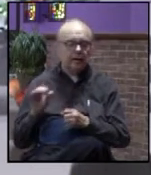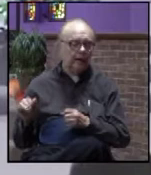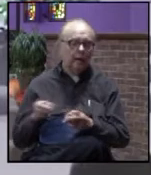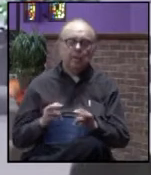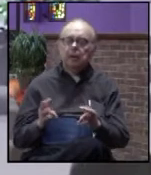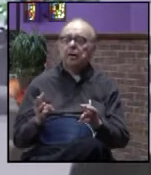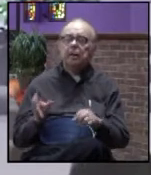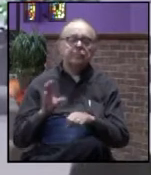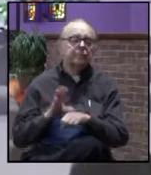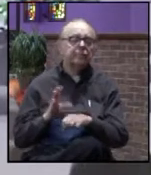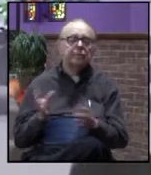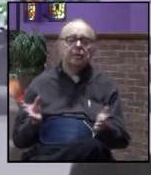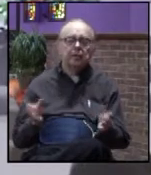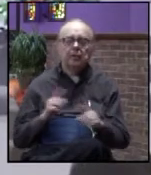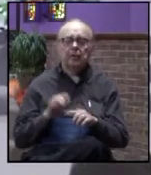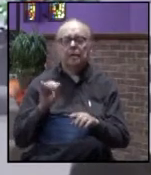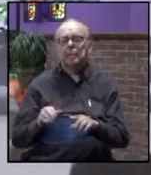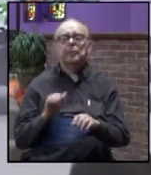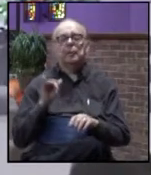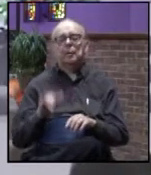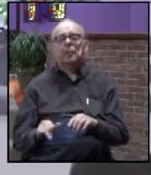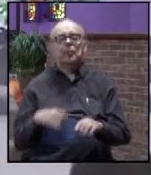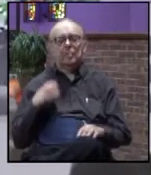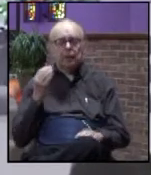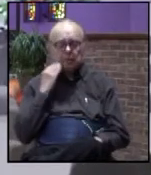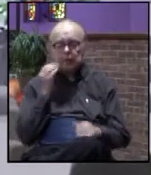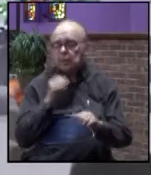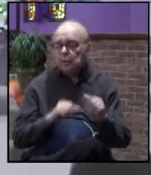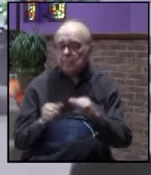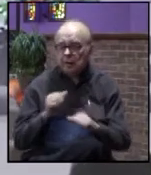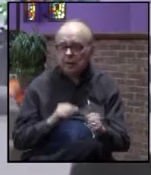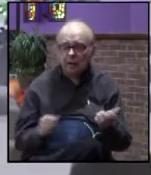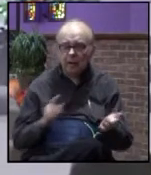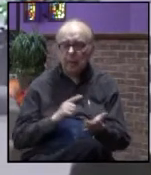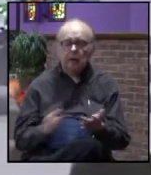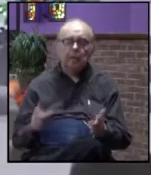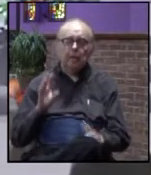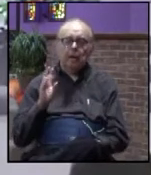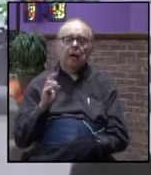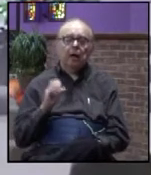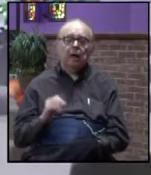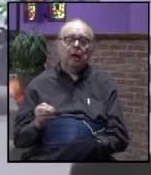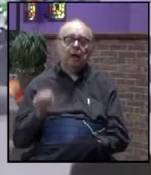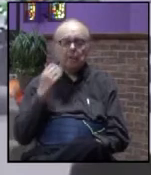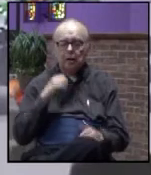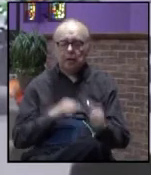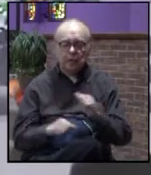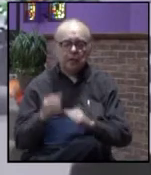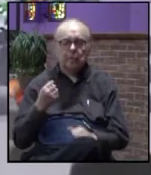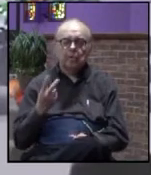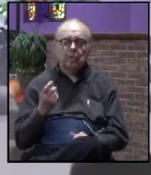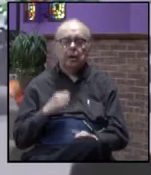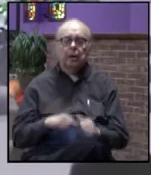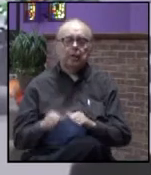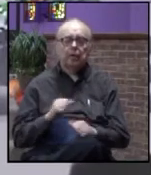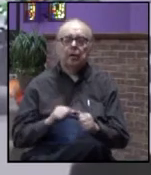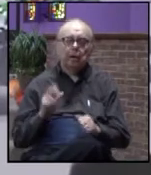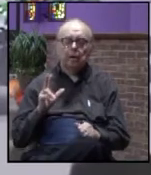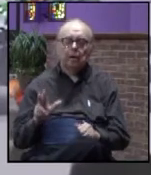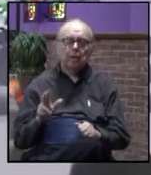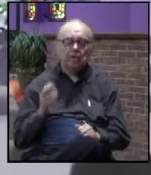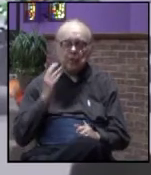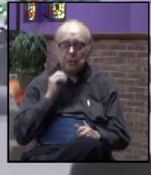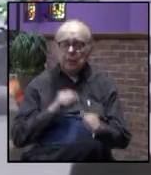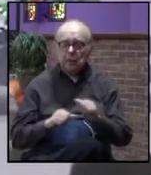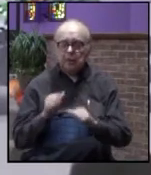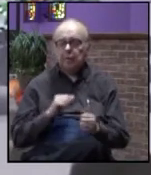in the church, but yet still we know each other. Those 70 knew each other. Those 12 knew each other. Those 3 knew